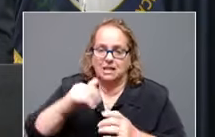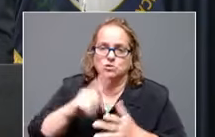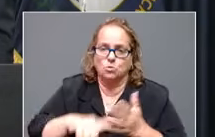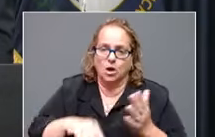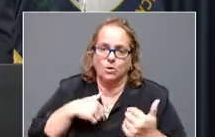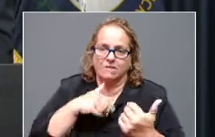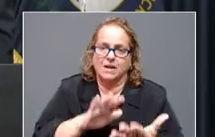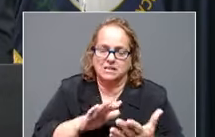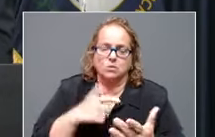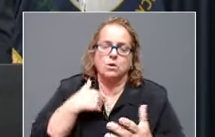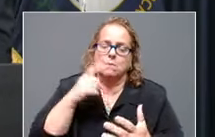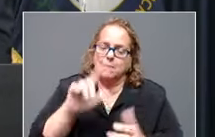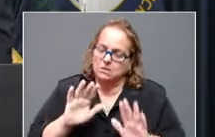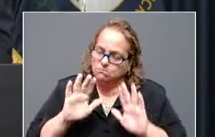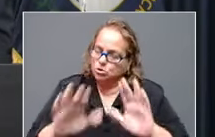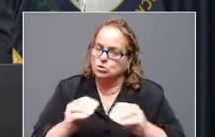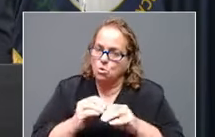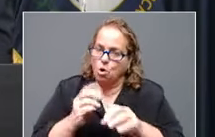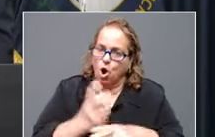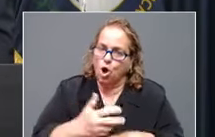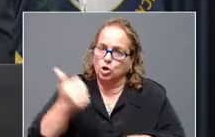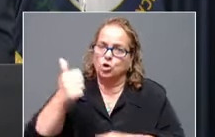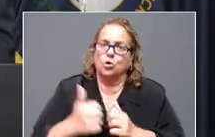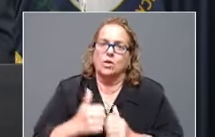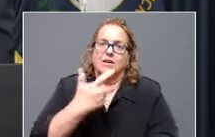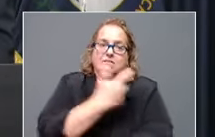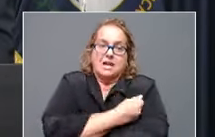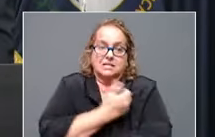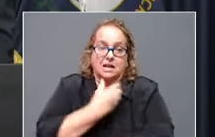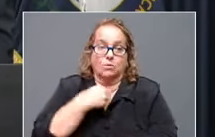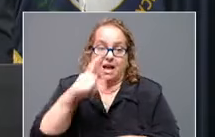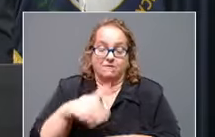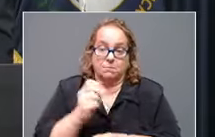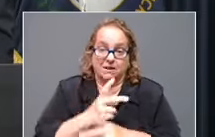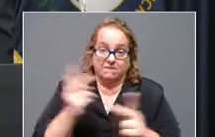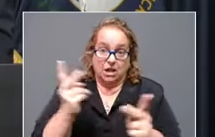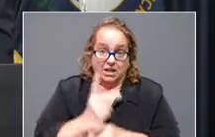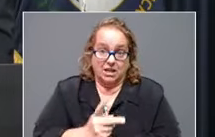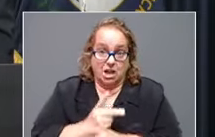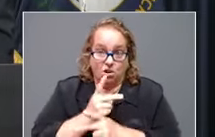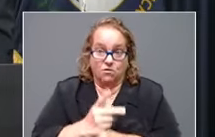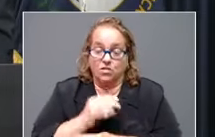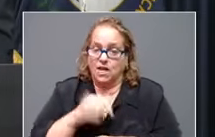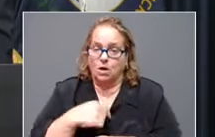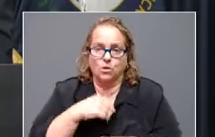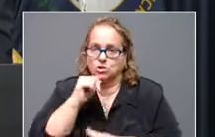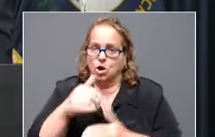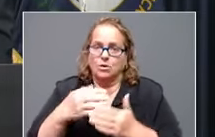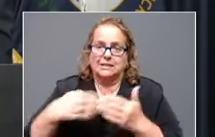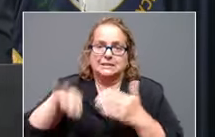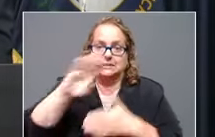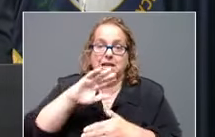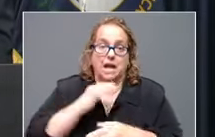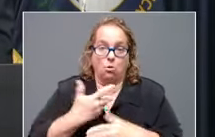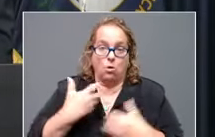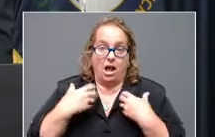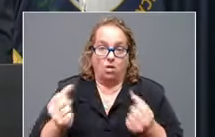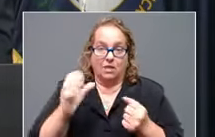harder with vaccinations, and we've got to be very careful that we don't exceed our healthcare